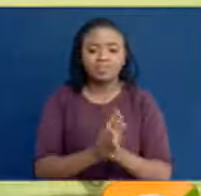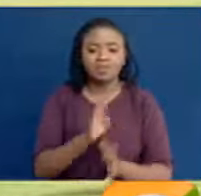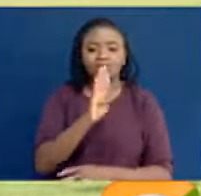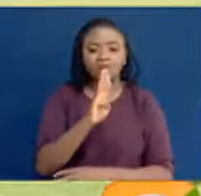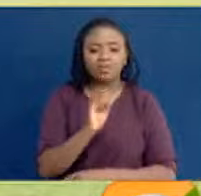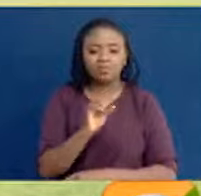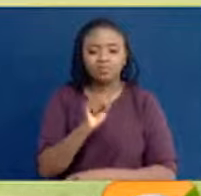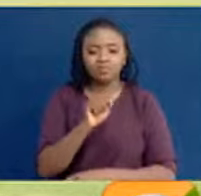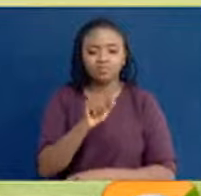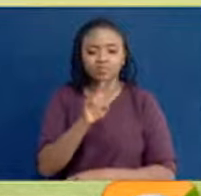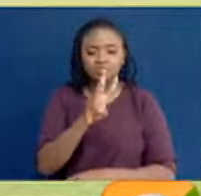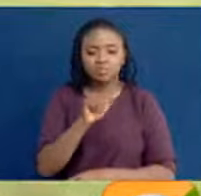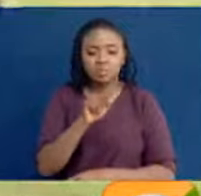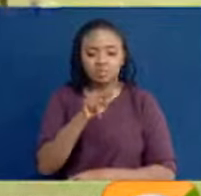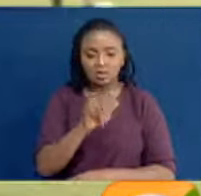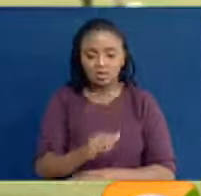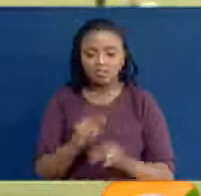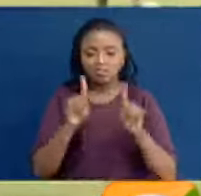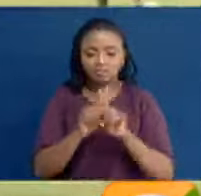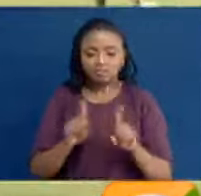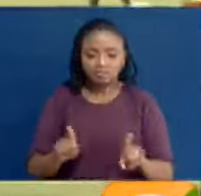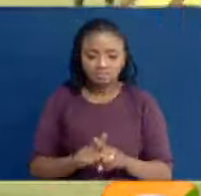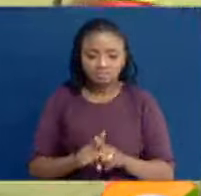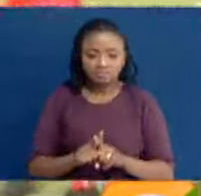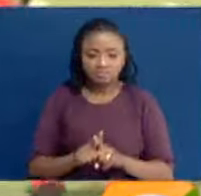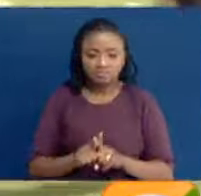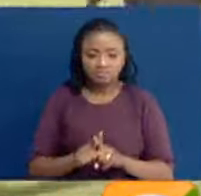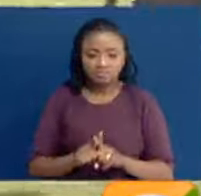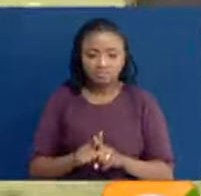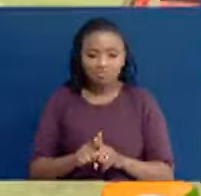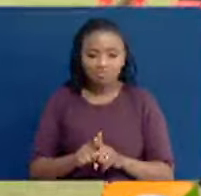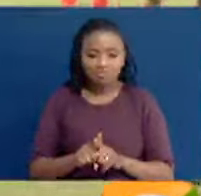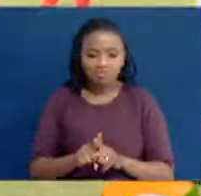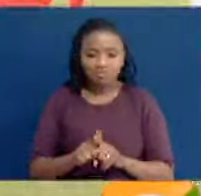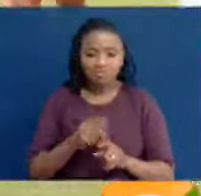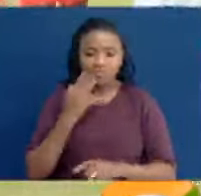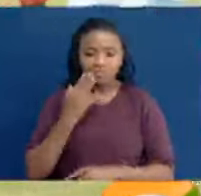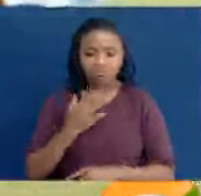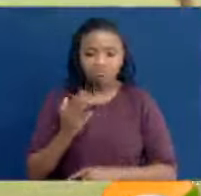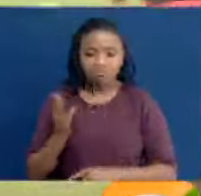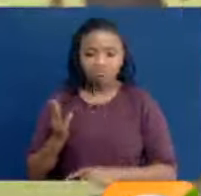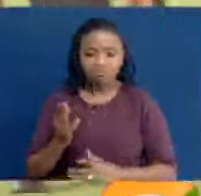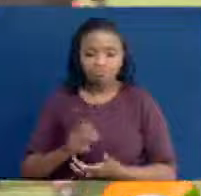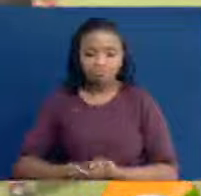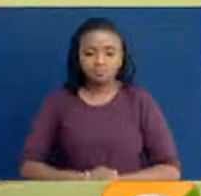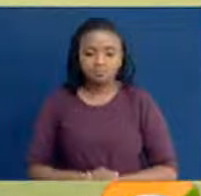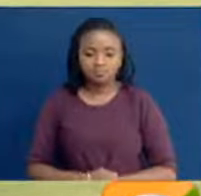qualifiers. The Women Cup of Nations will be played in Morocco in 2024.